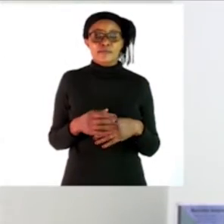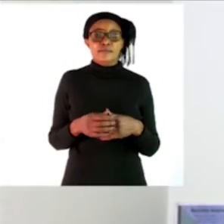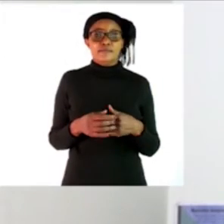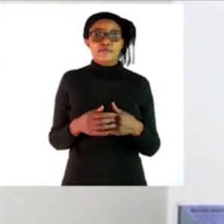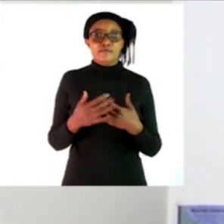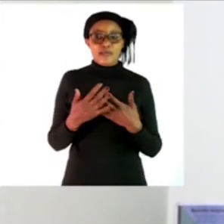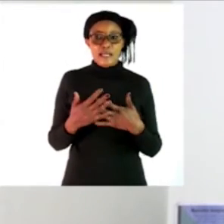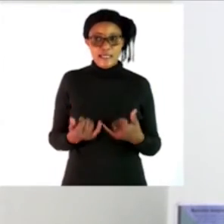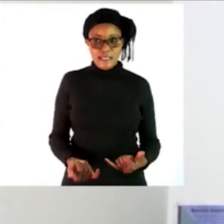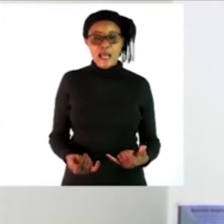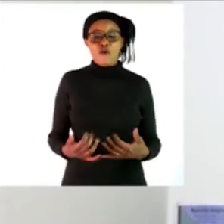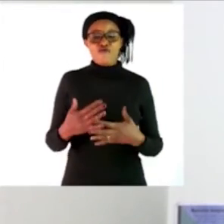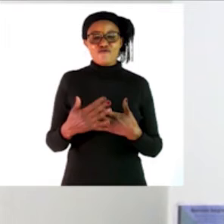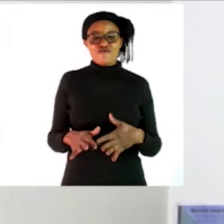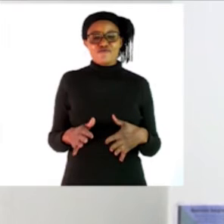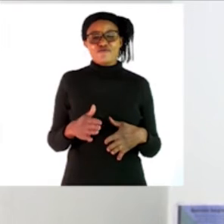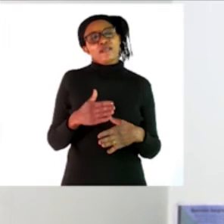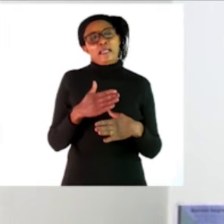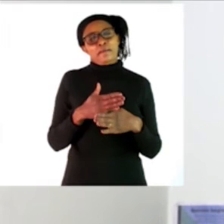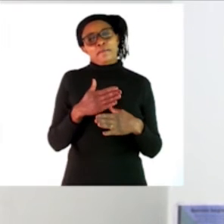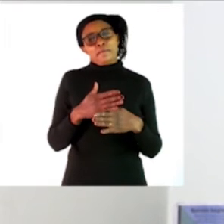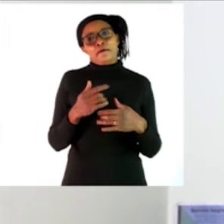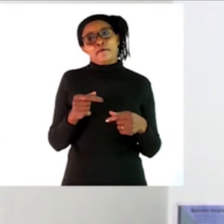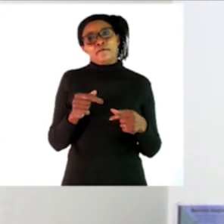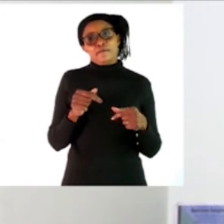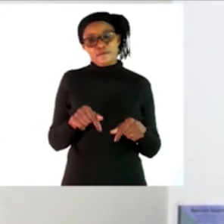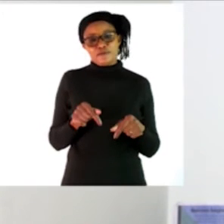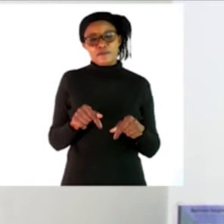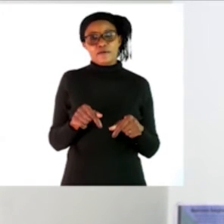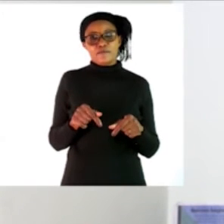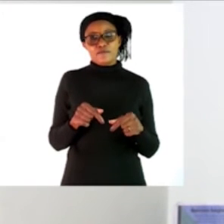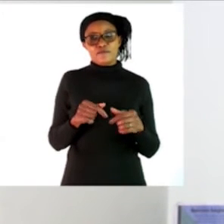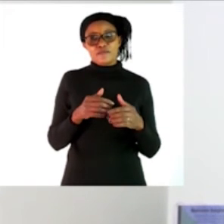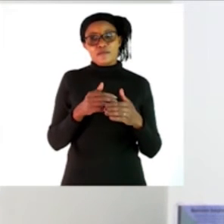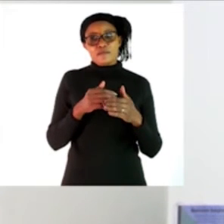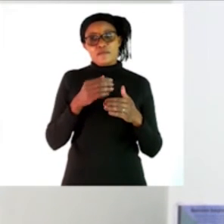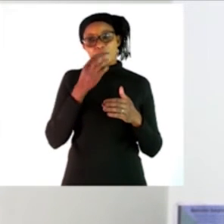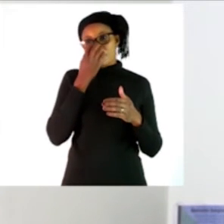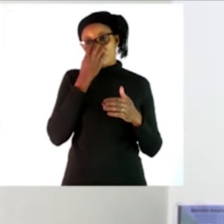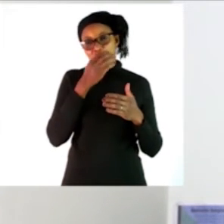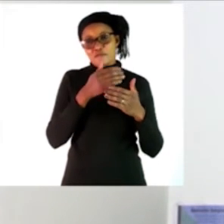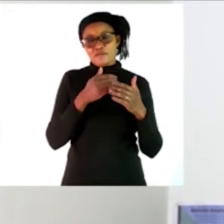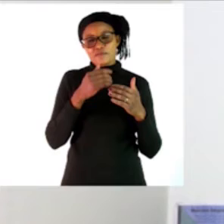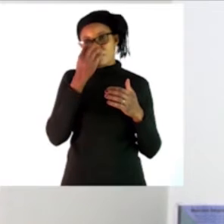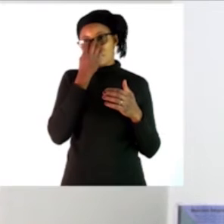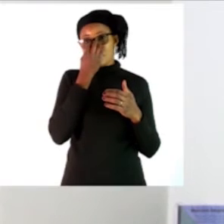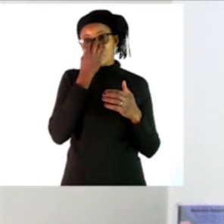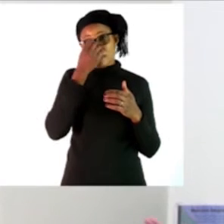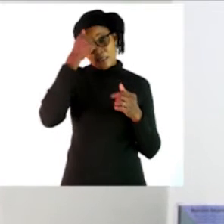We come to the end of our lesson, but before we call our friend Zashi,